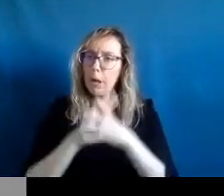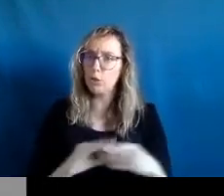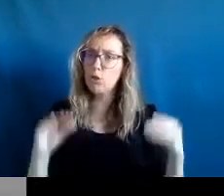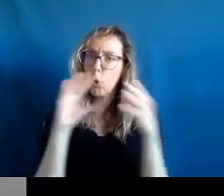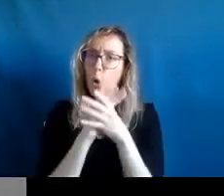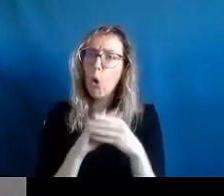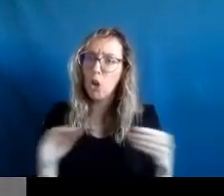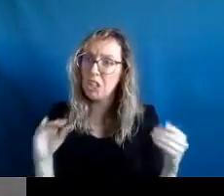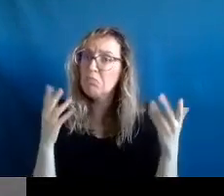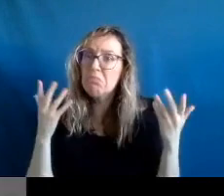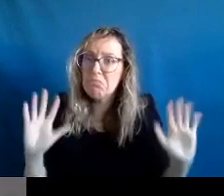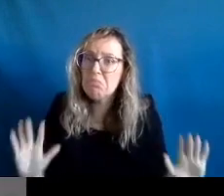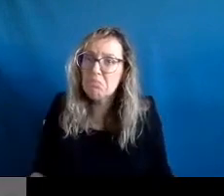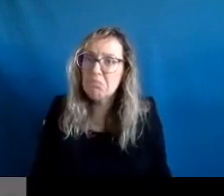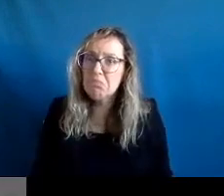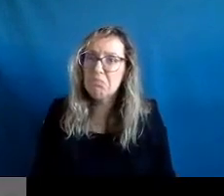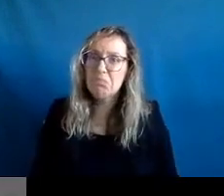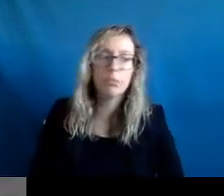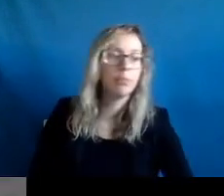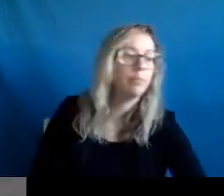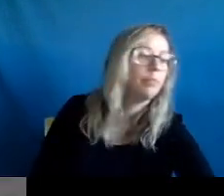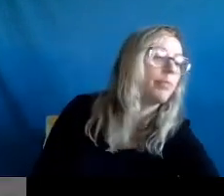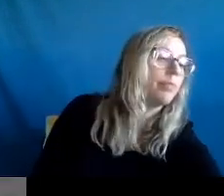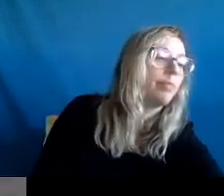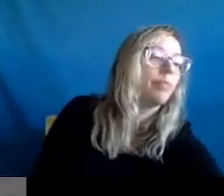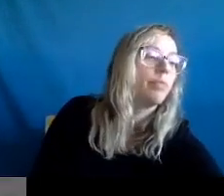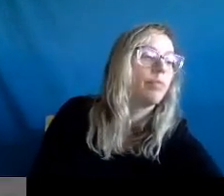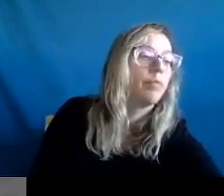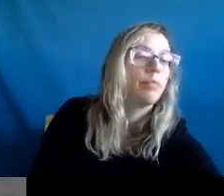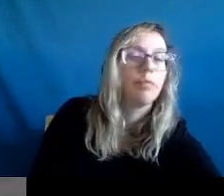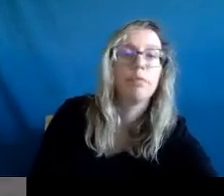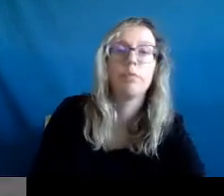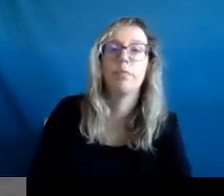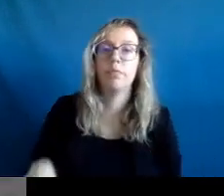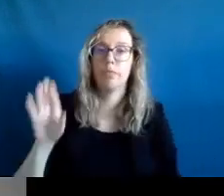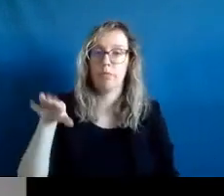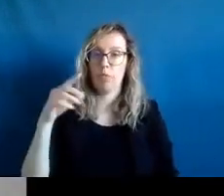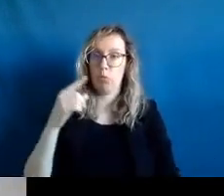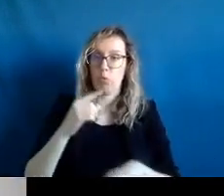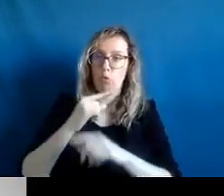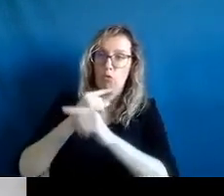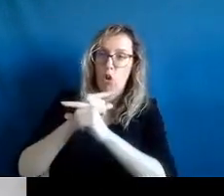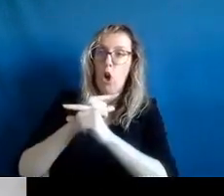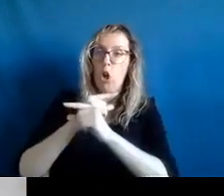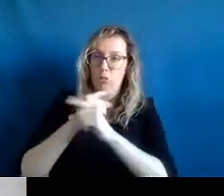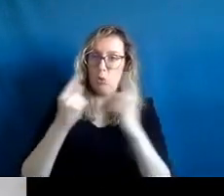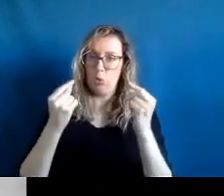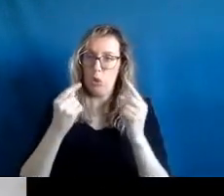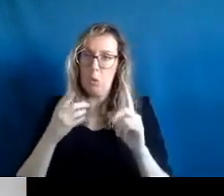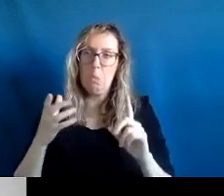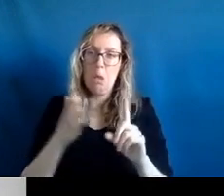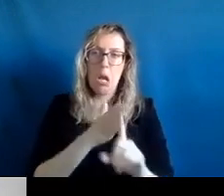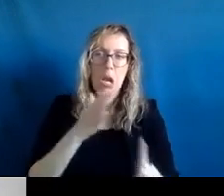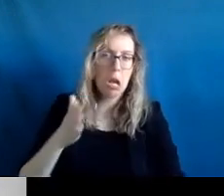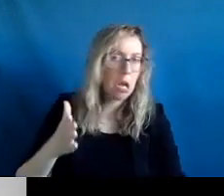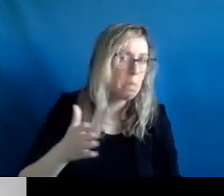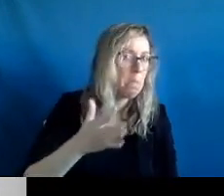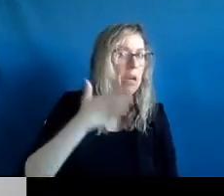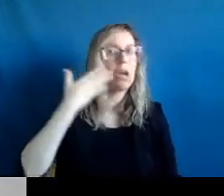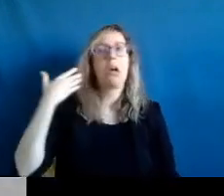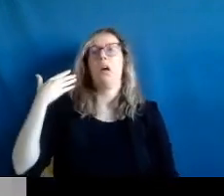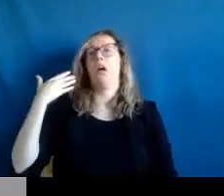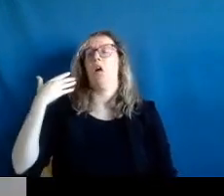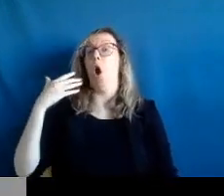said." After Jesus spoke, one of the guards standing there slapped Jesus in the face. "Is that how you would answer the high